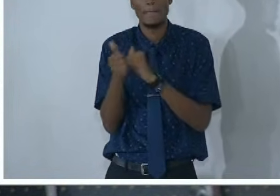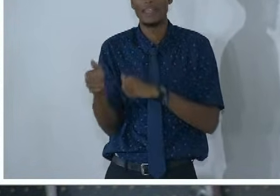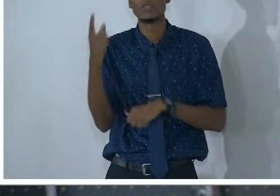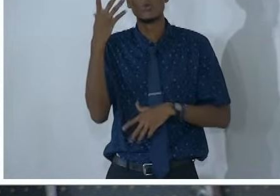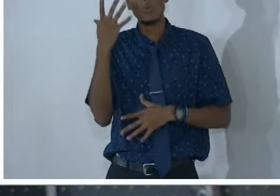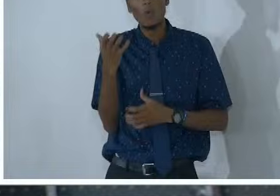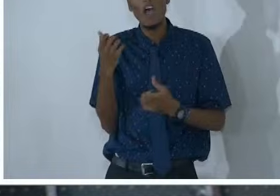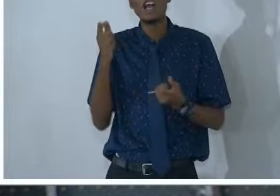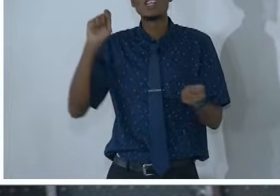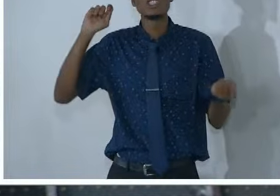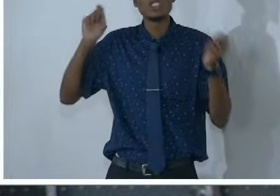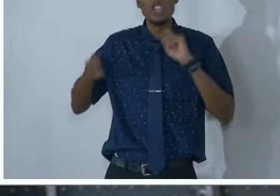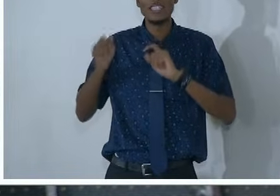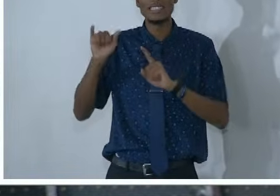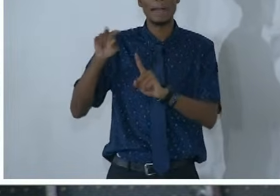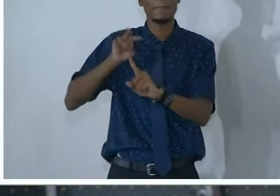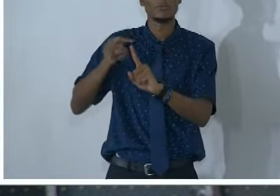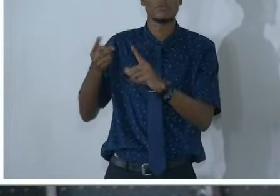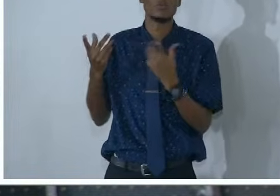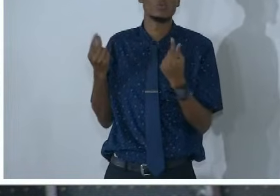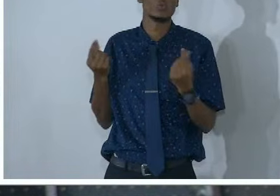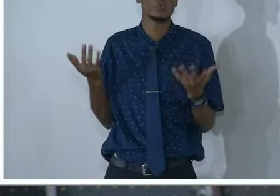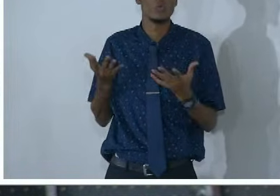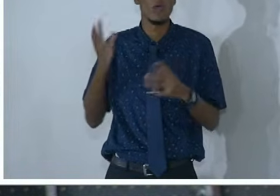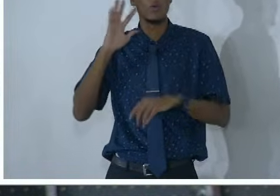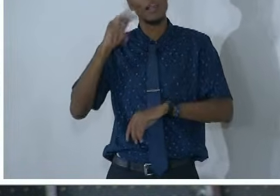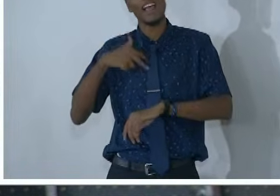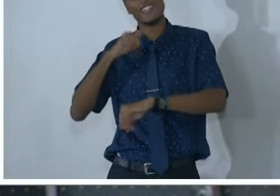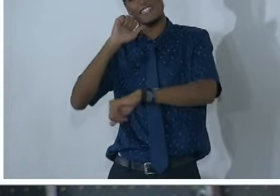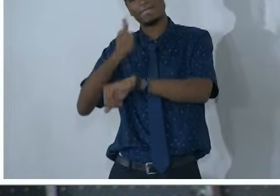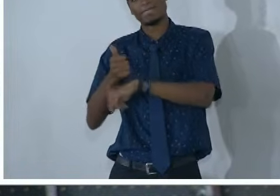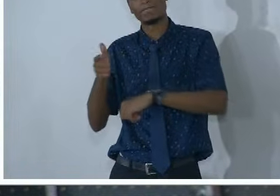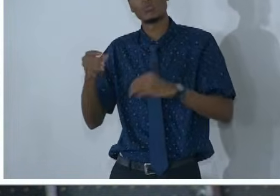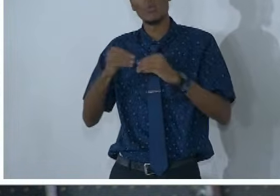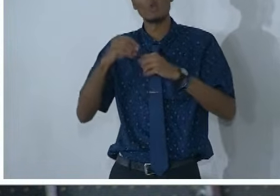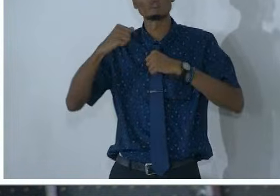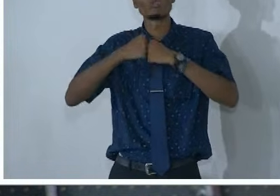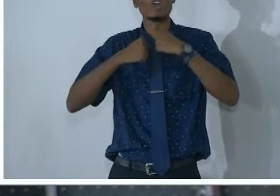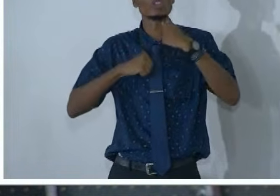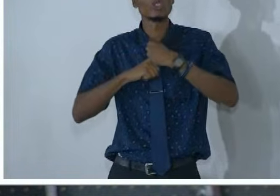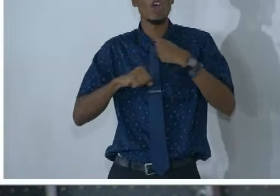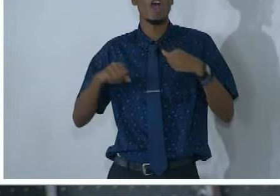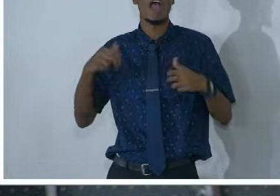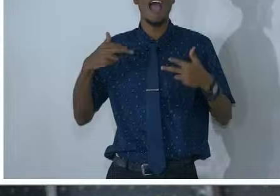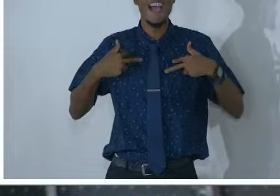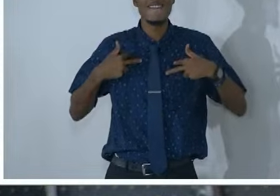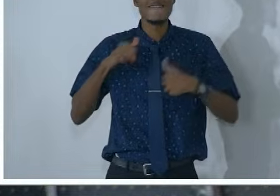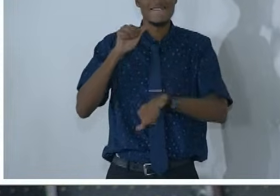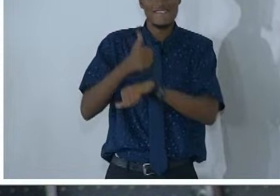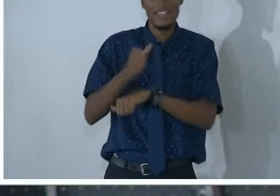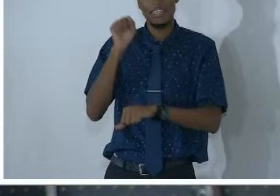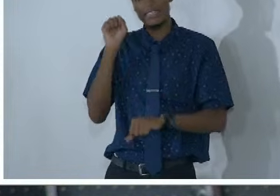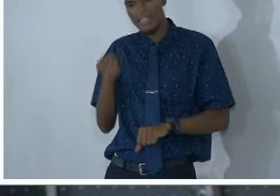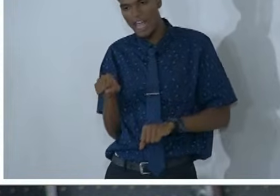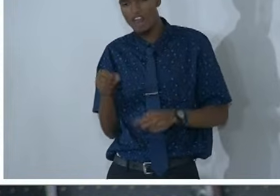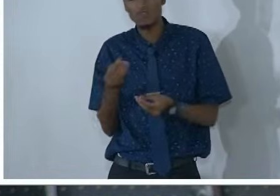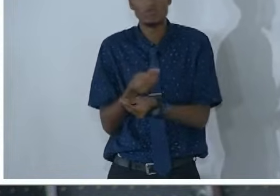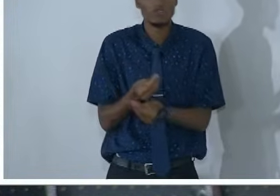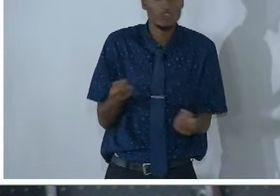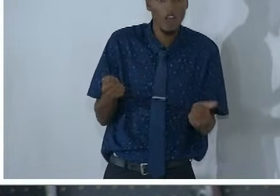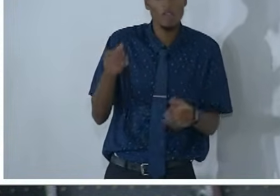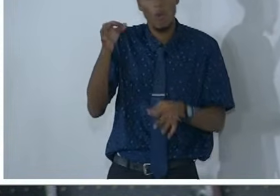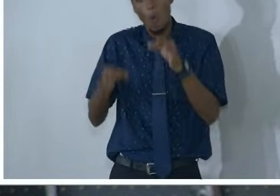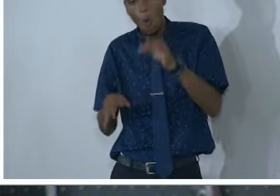that narrative by creating a structured framework through which disputes can be resolved before they become